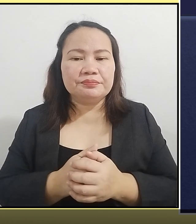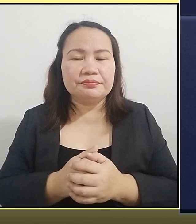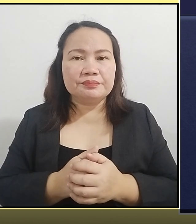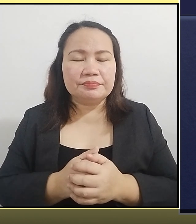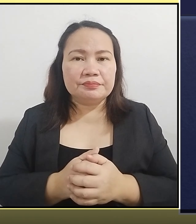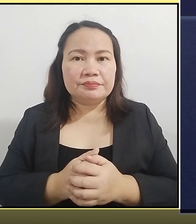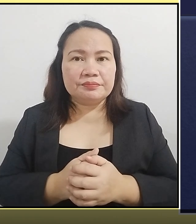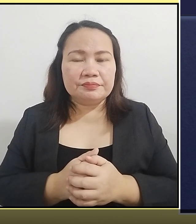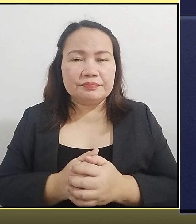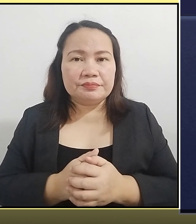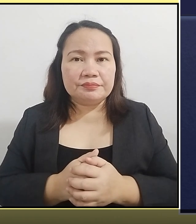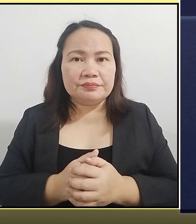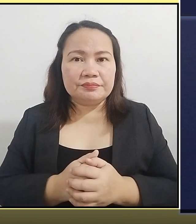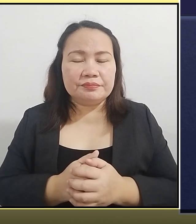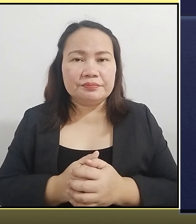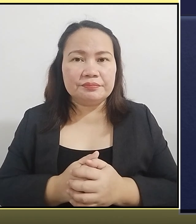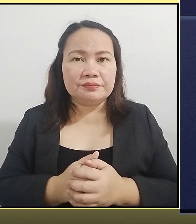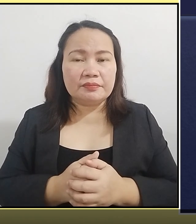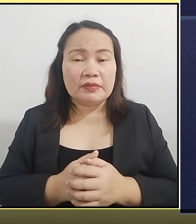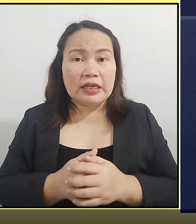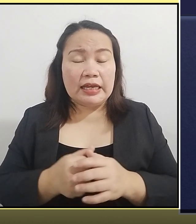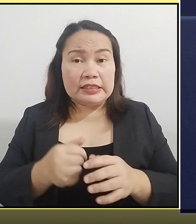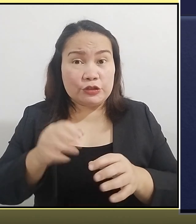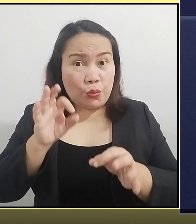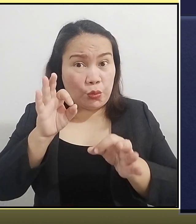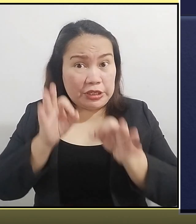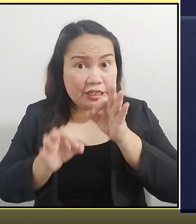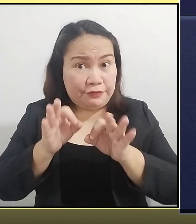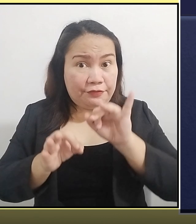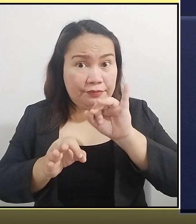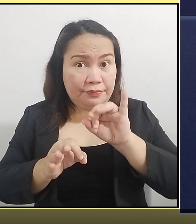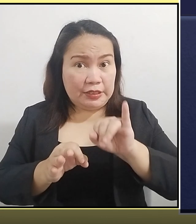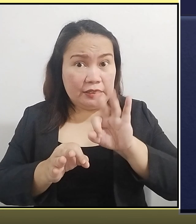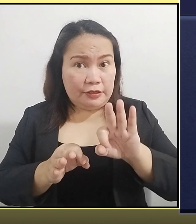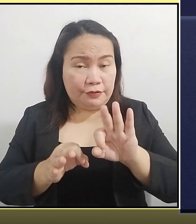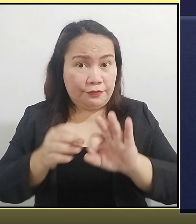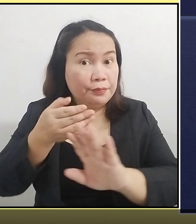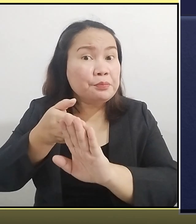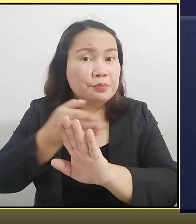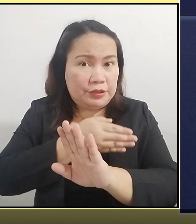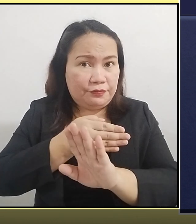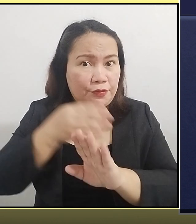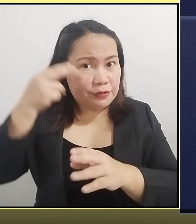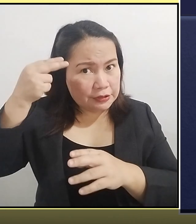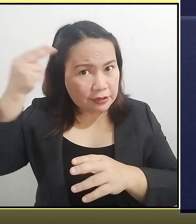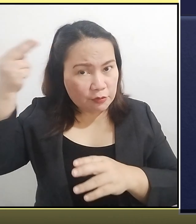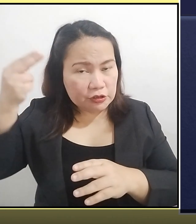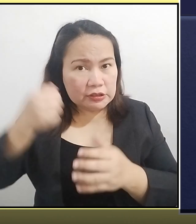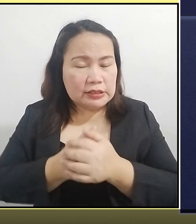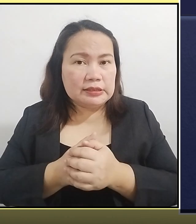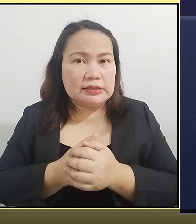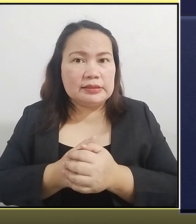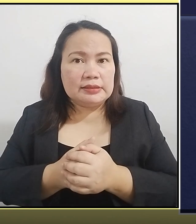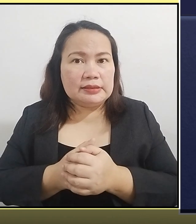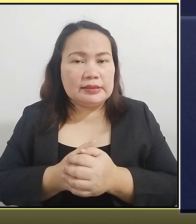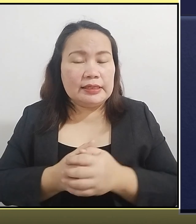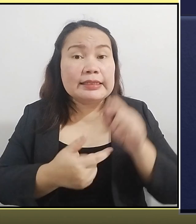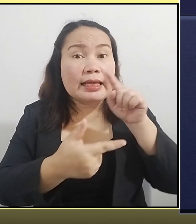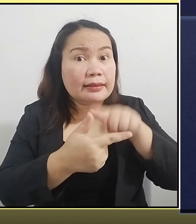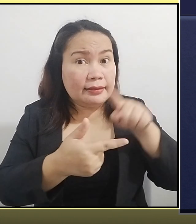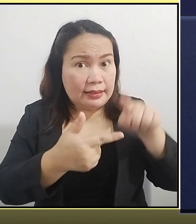statement, si if, before siya ni hypothesis, si then, before siya ni